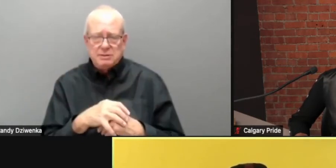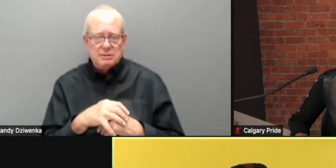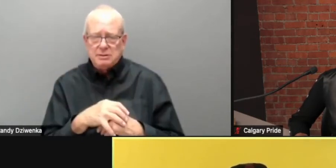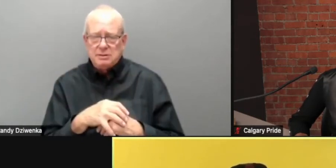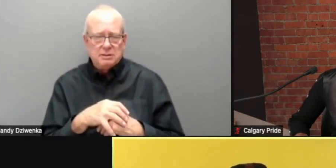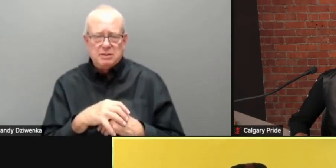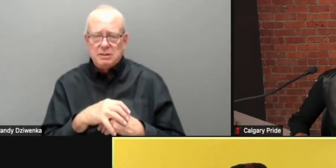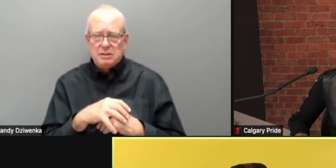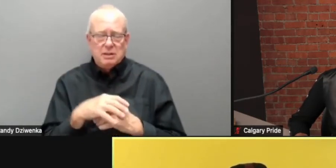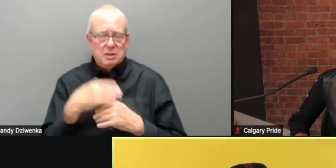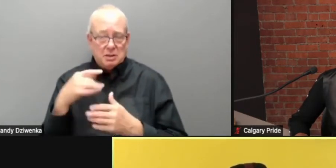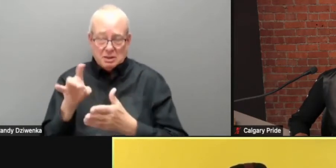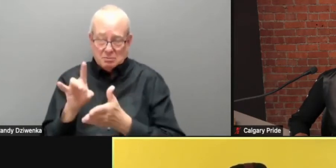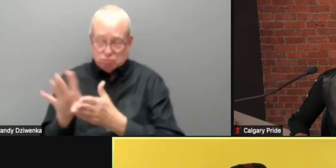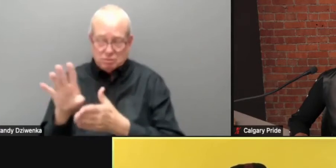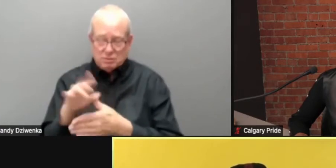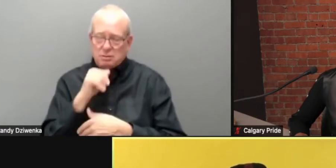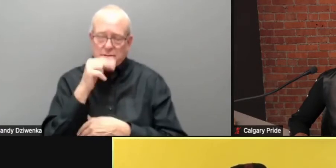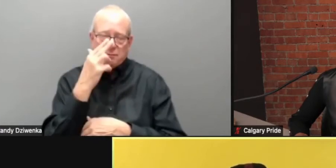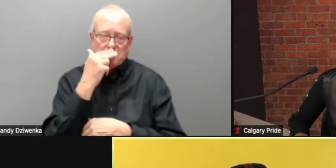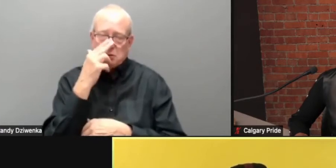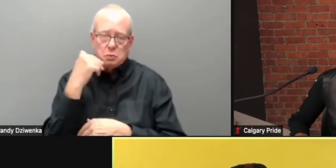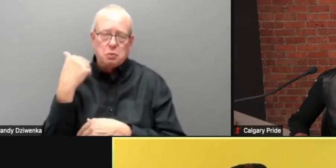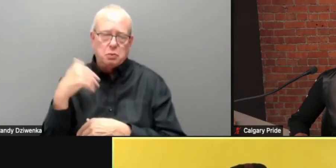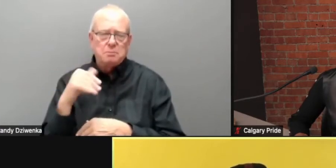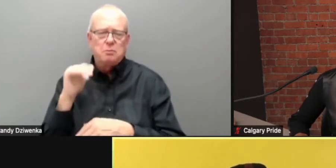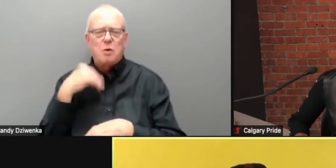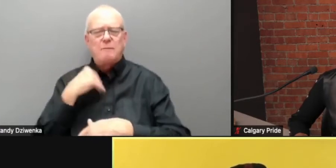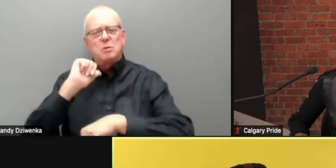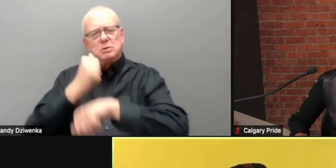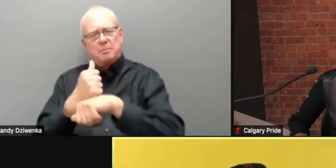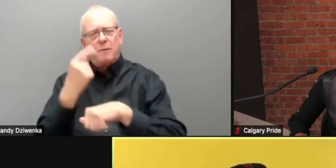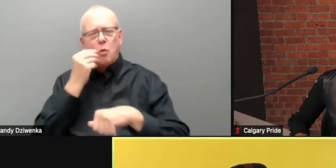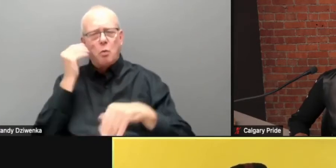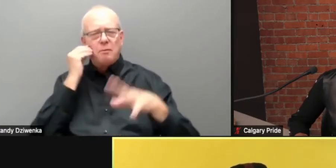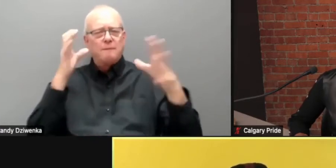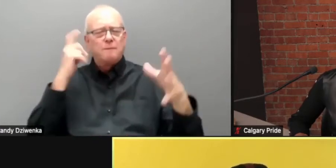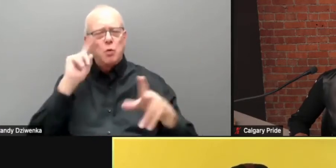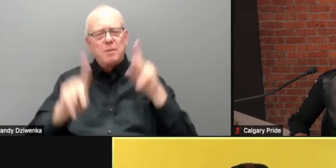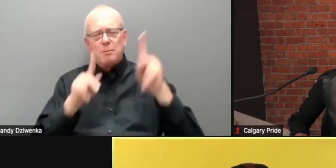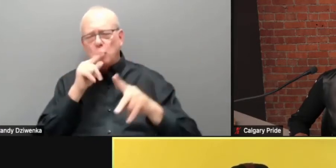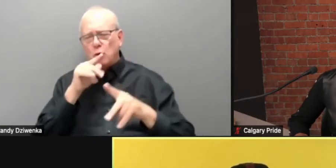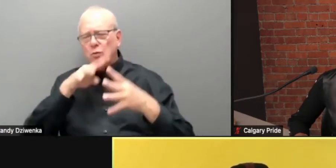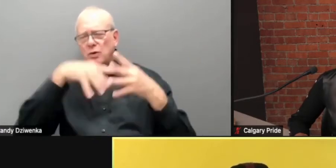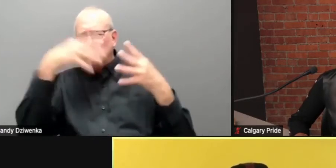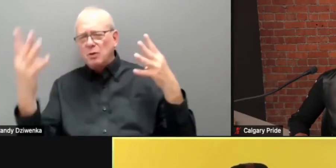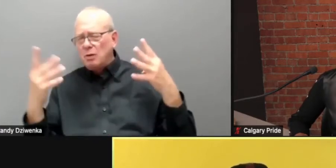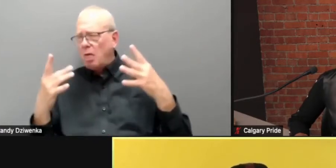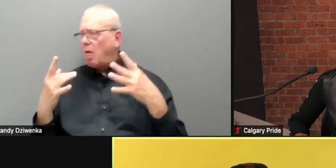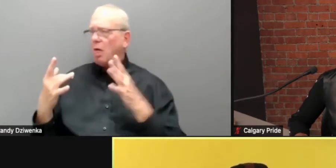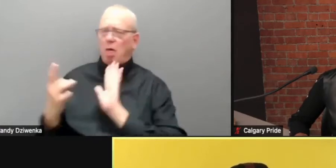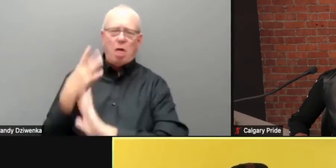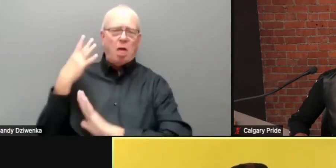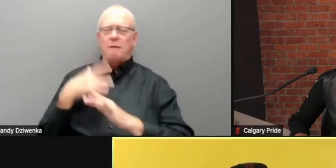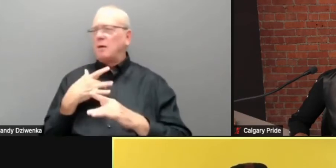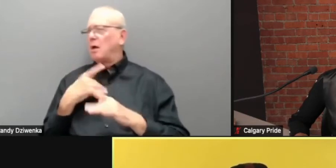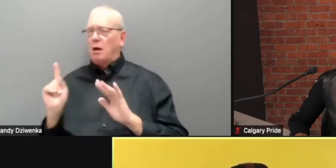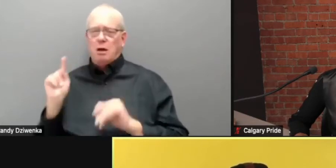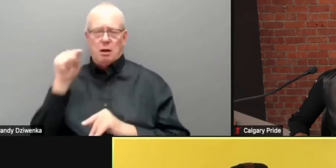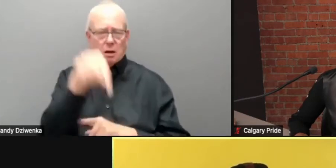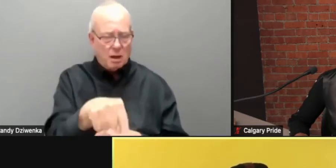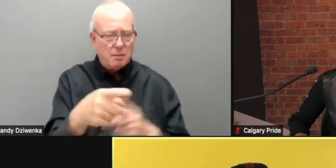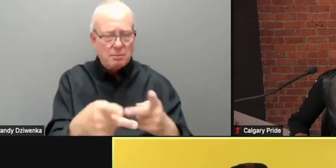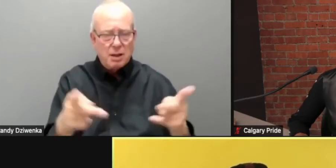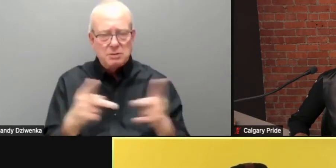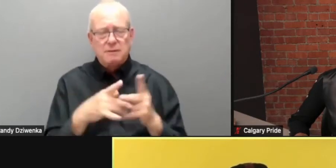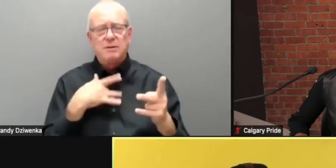where I want them to have a safe and secure environment to be their own, to have the freedom of who